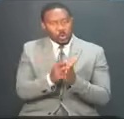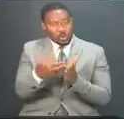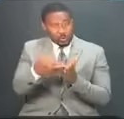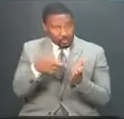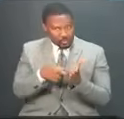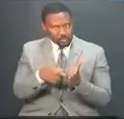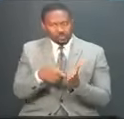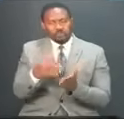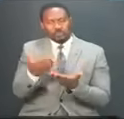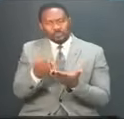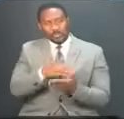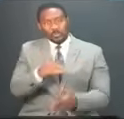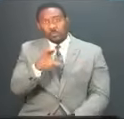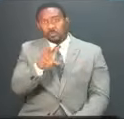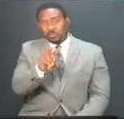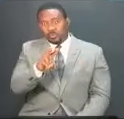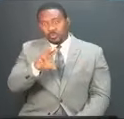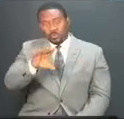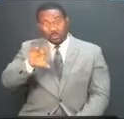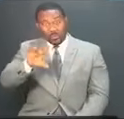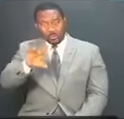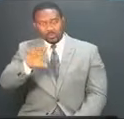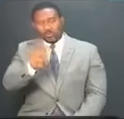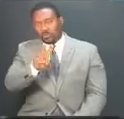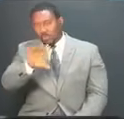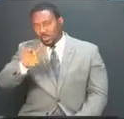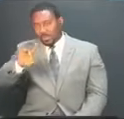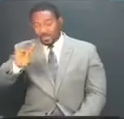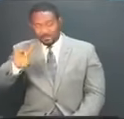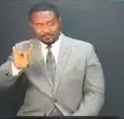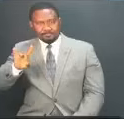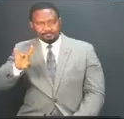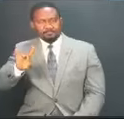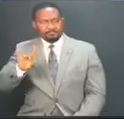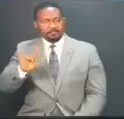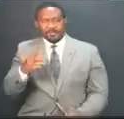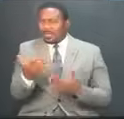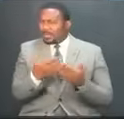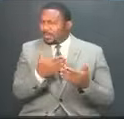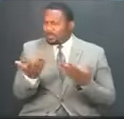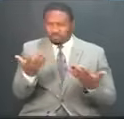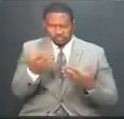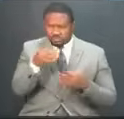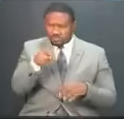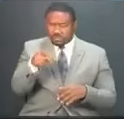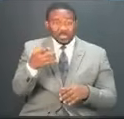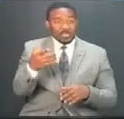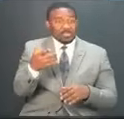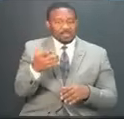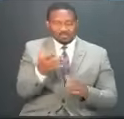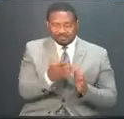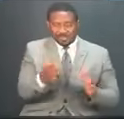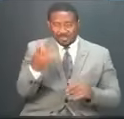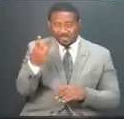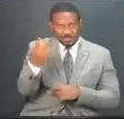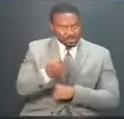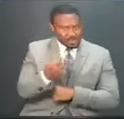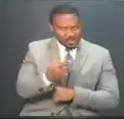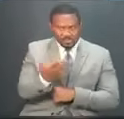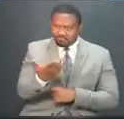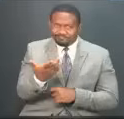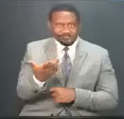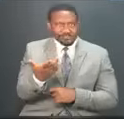execution commenced before the expiry of this 7-day period is premature and void. The Court of